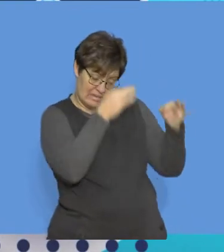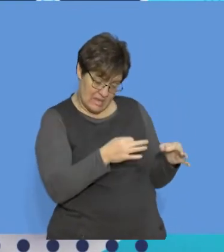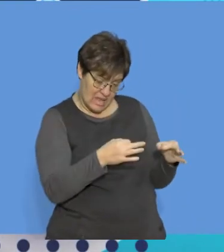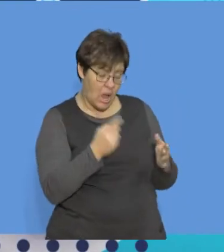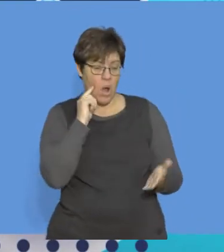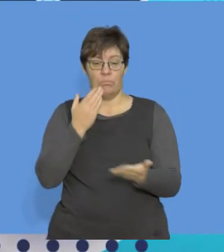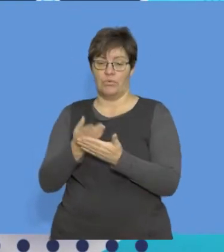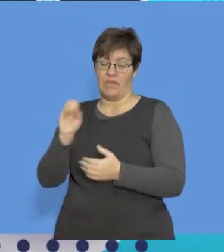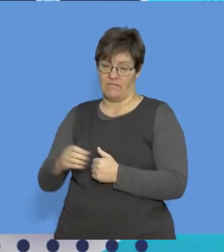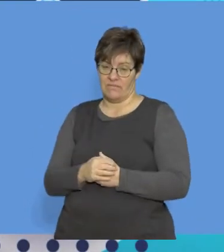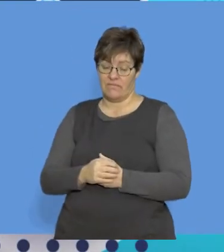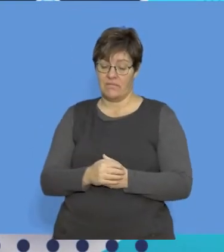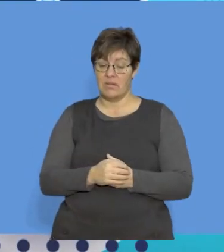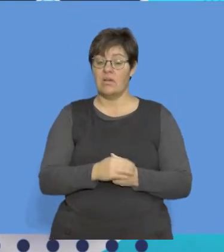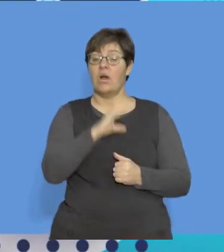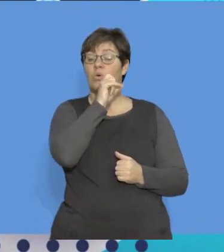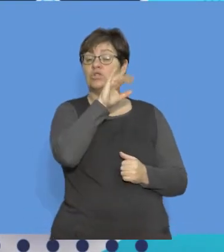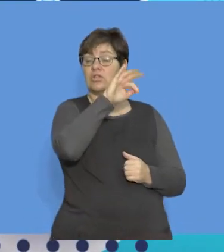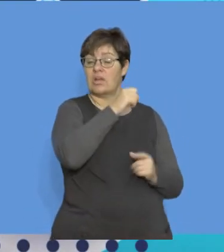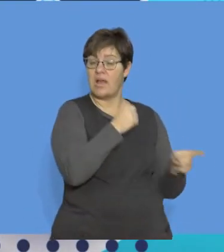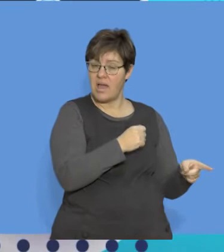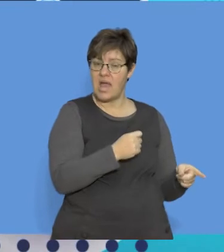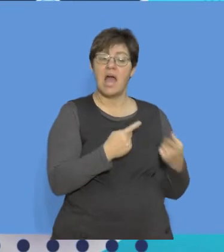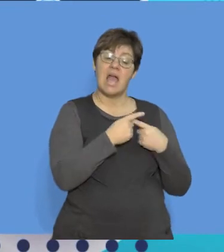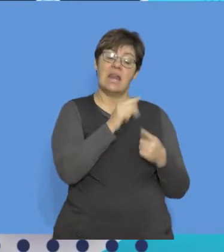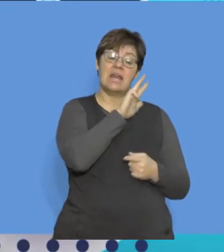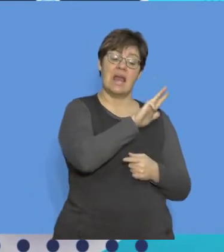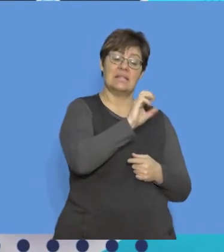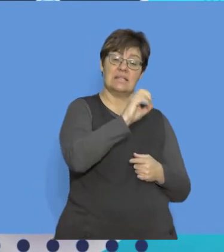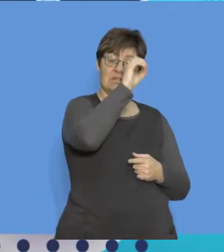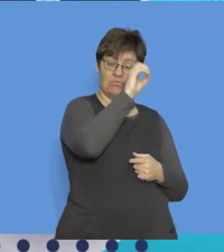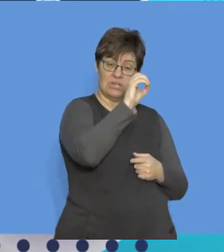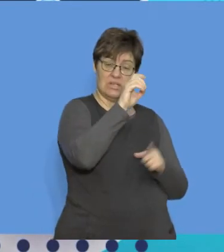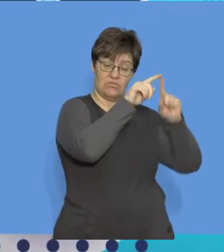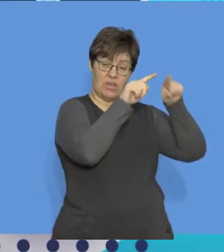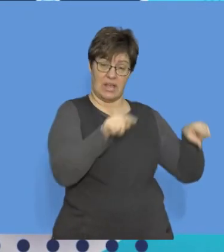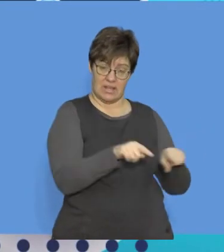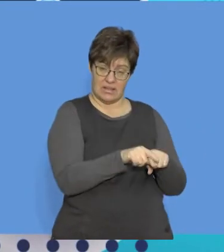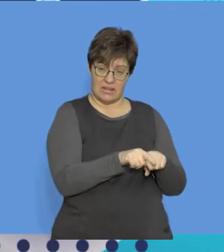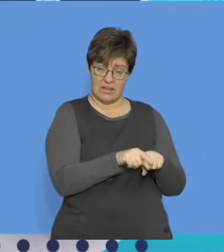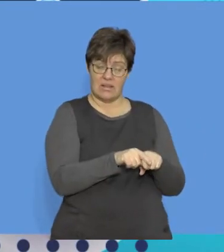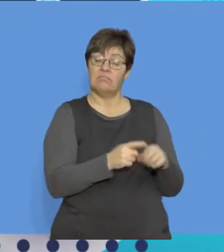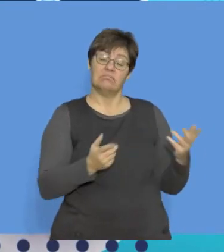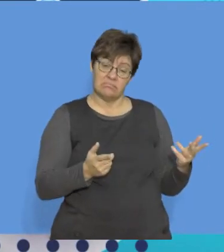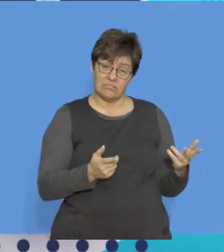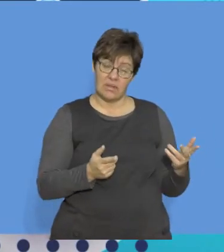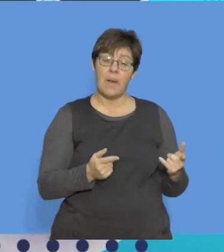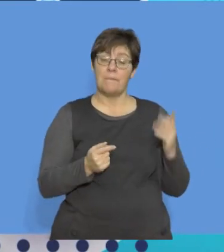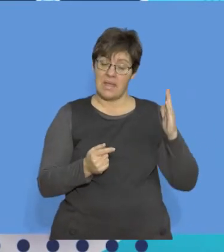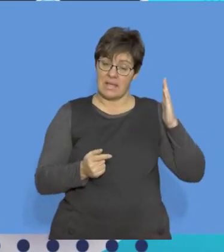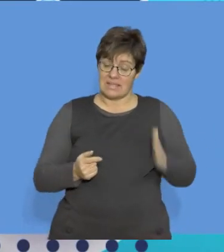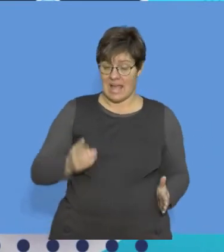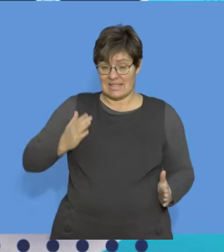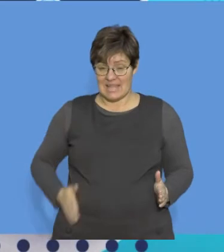conjunction? Conjunction is in a right-angled triangle. Given that it is an